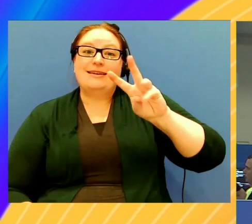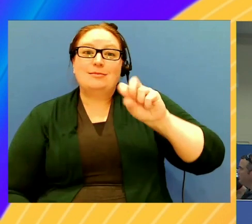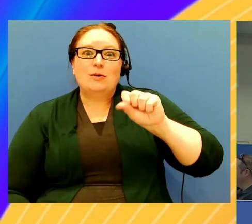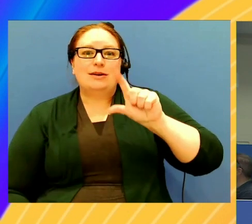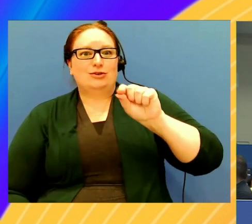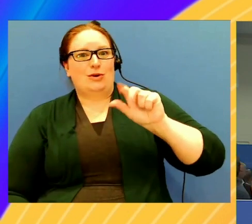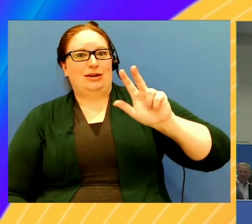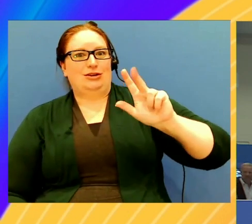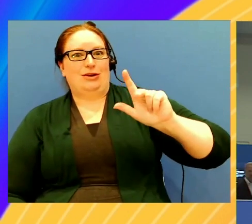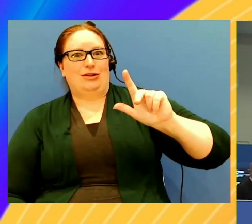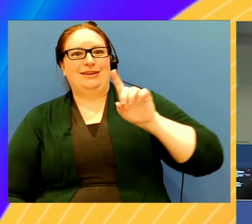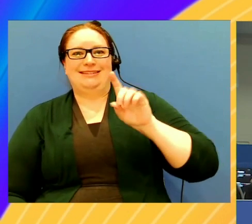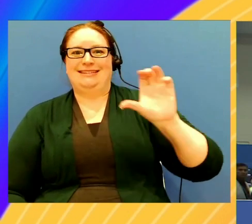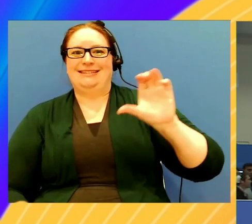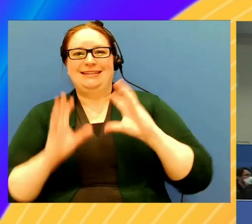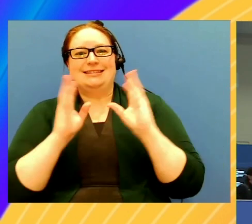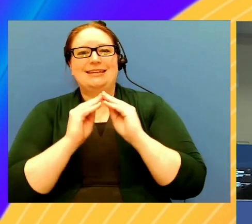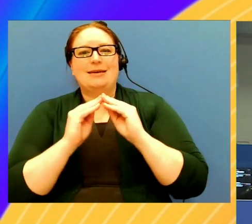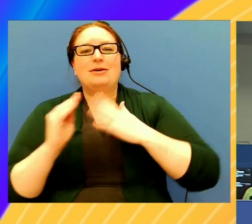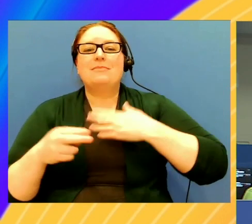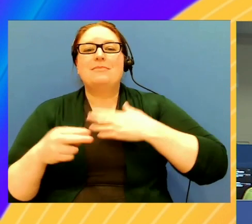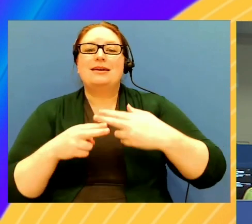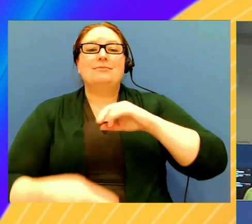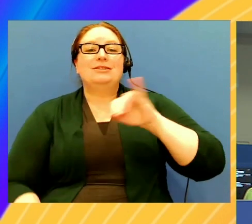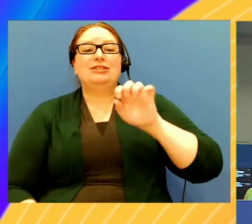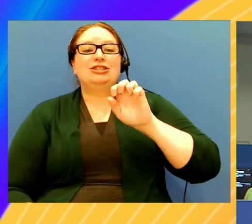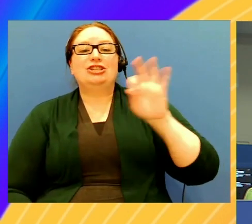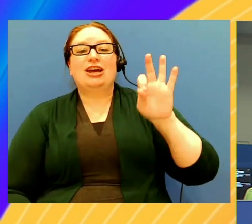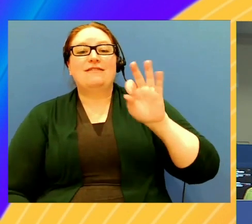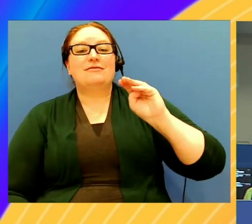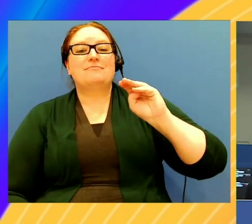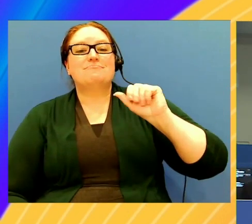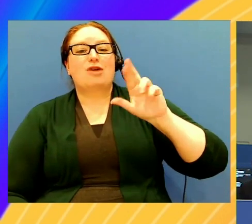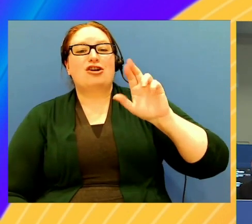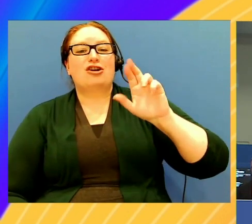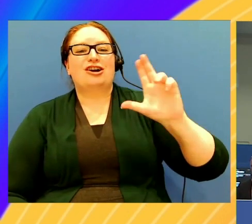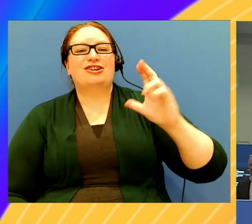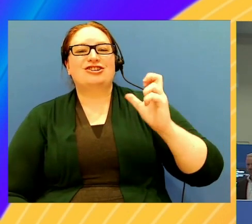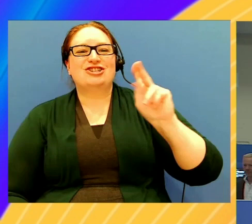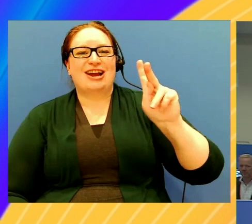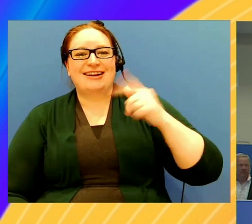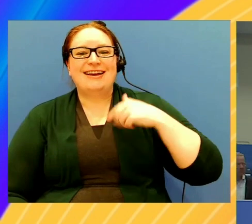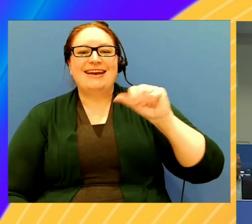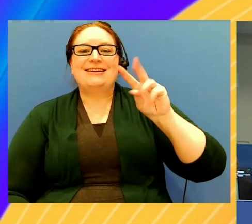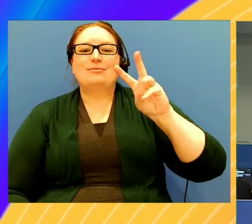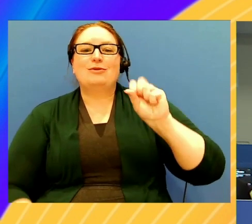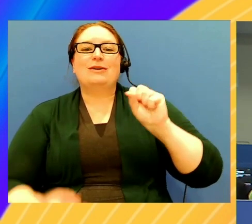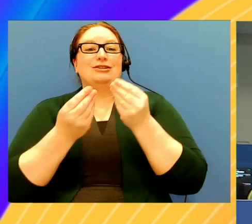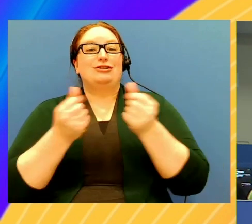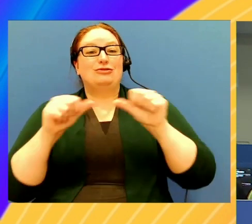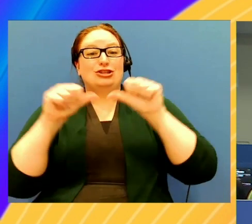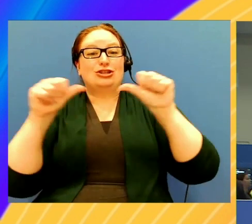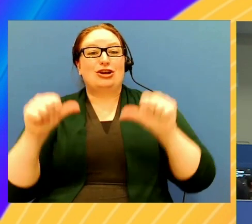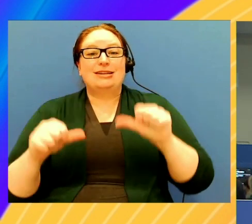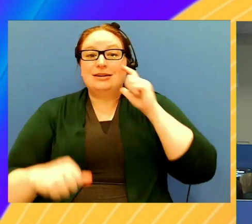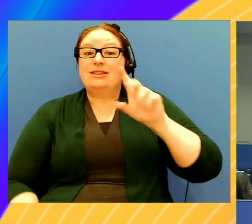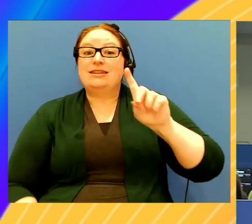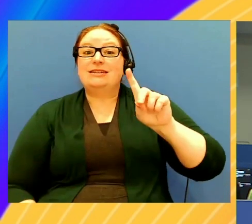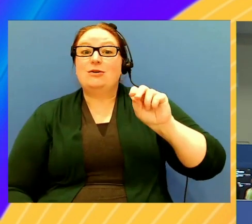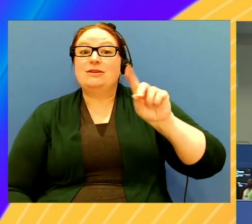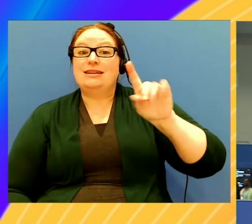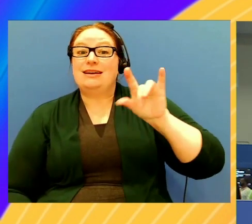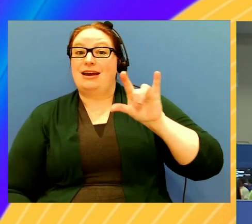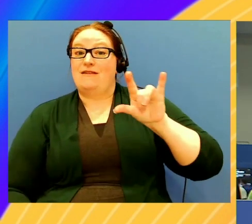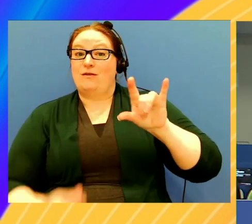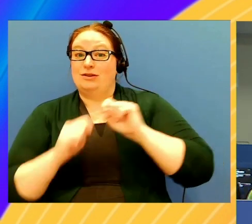2023 DC Summit. My name is Jeff Marushak. I'm a Senior Solutions Architect with our DoD Air Force team, and I